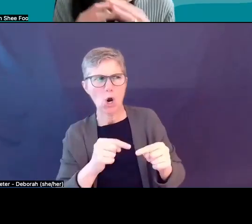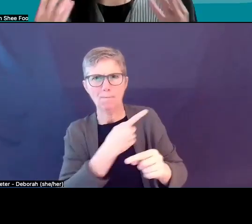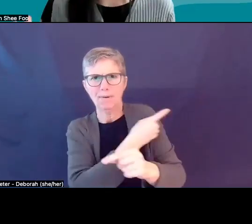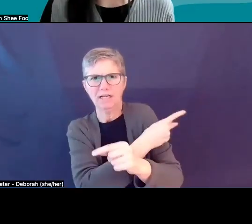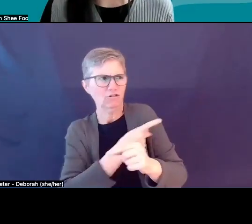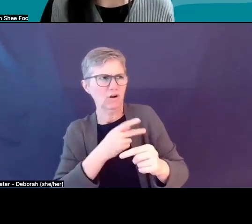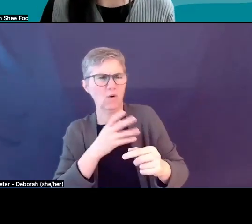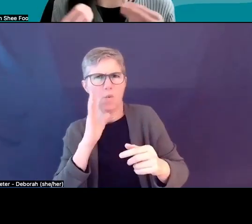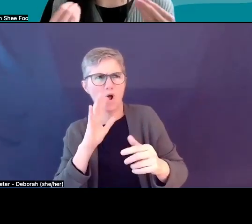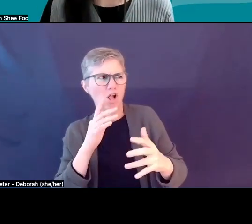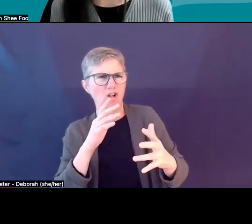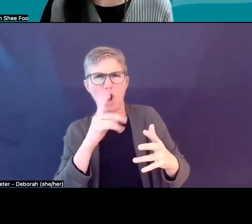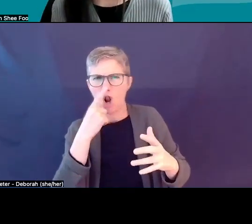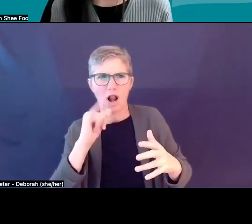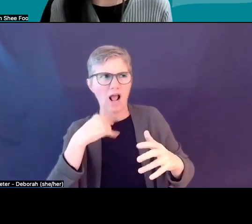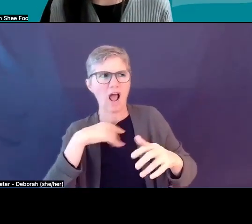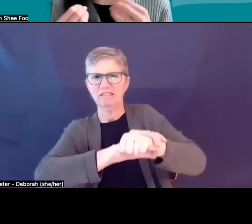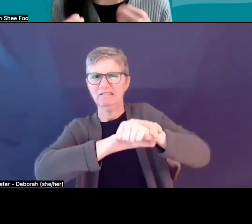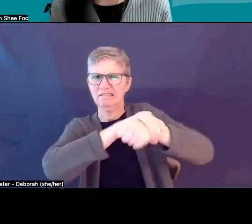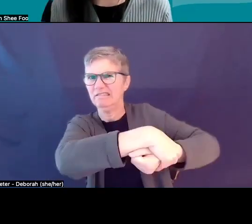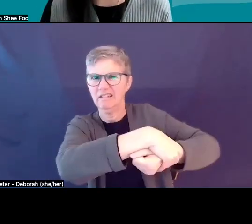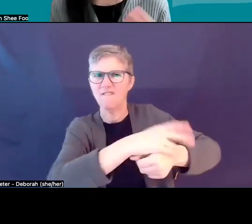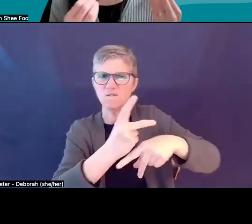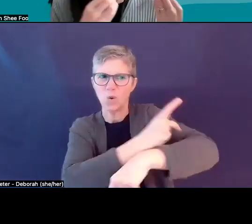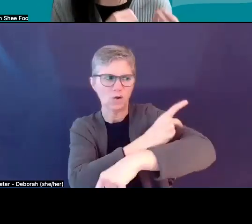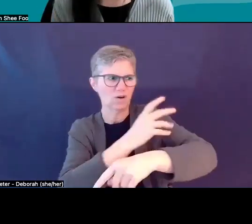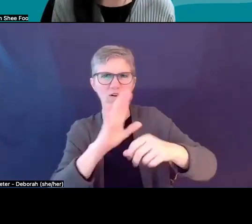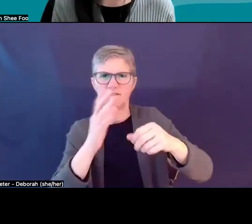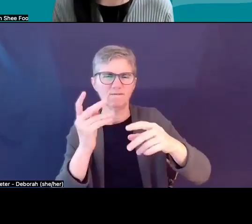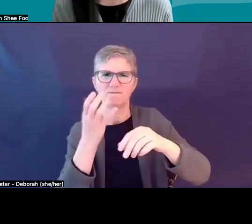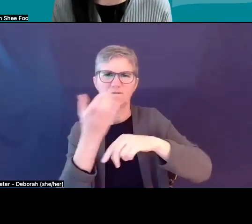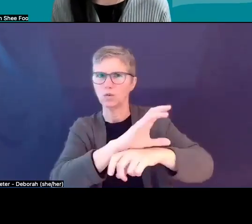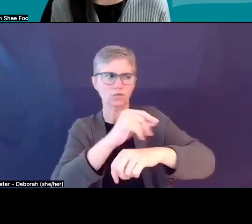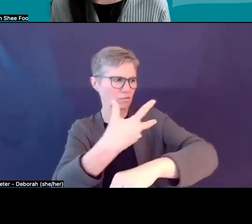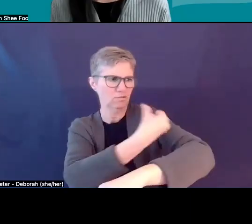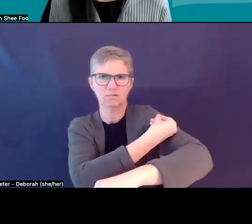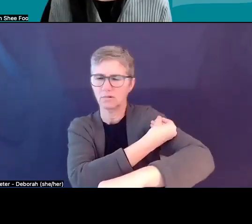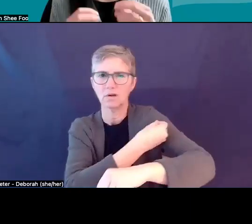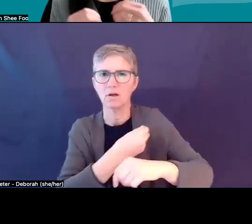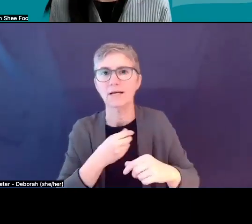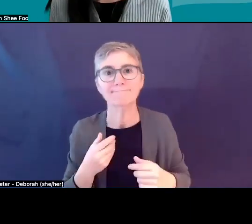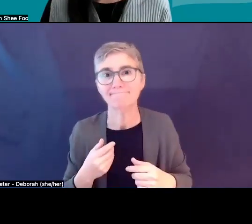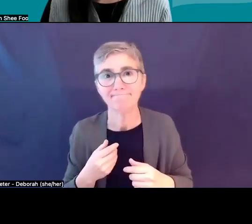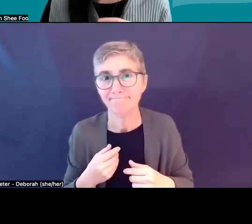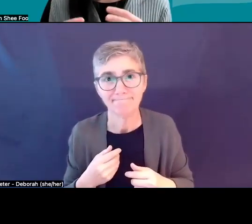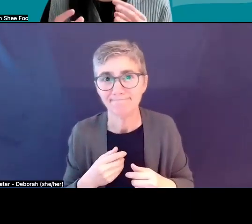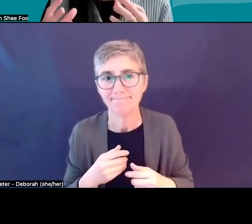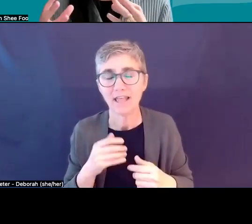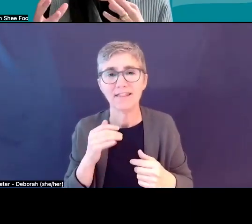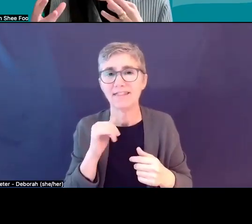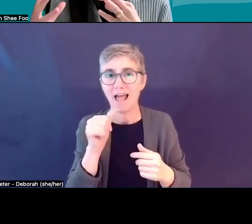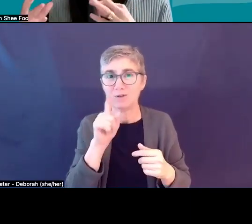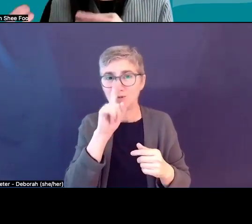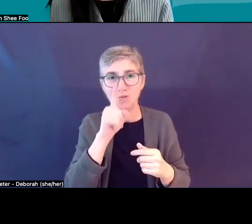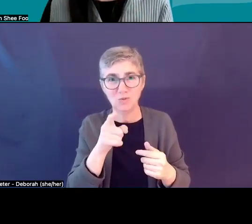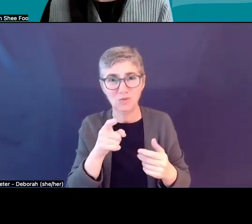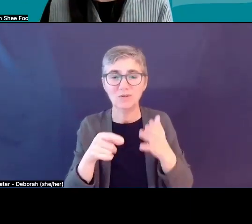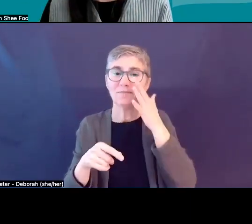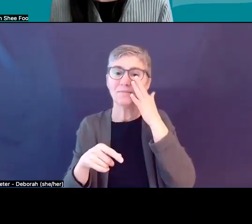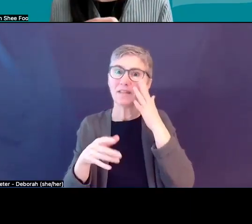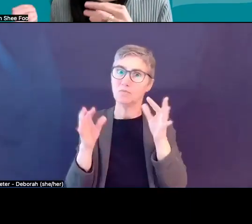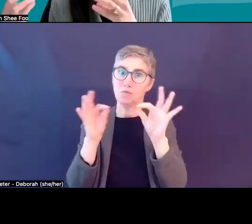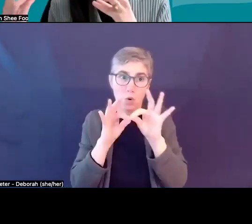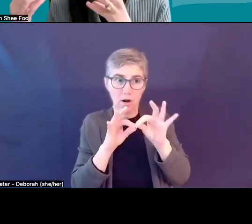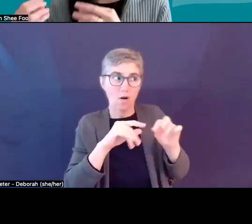thus that conversation just does not happen early on enough. But importantly, in